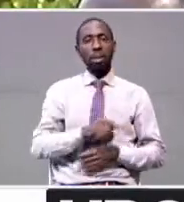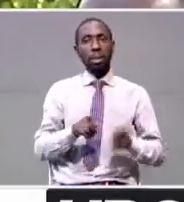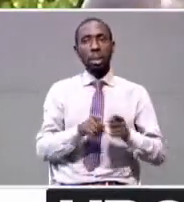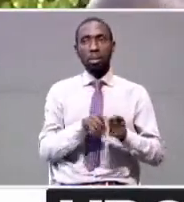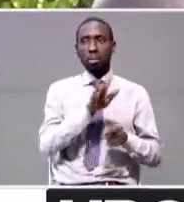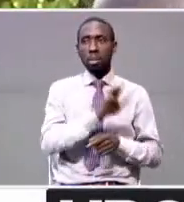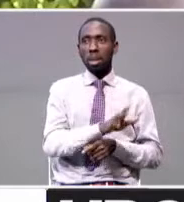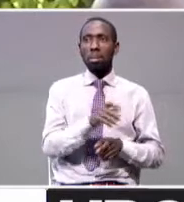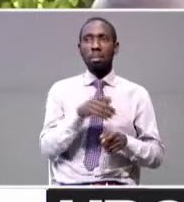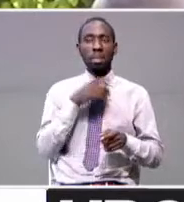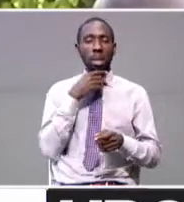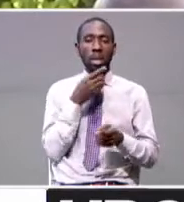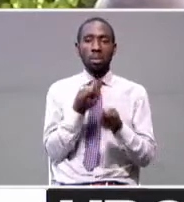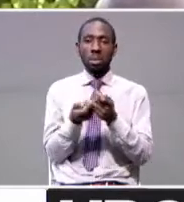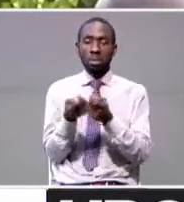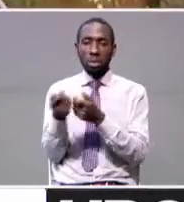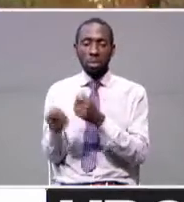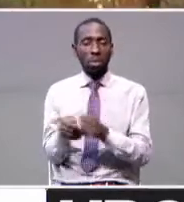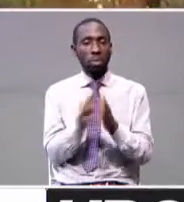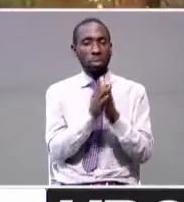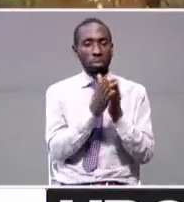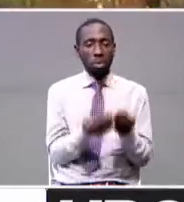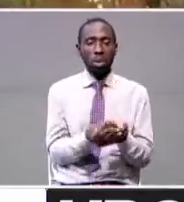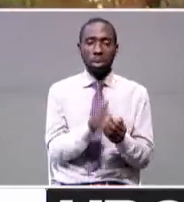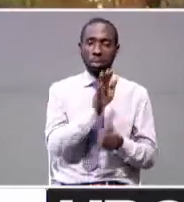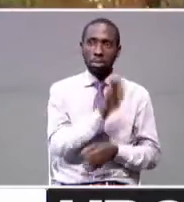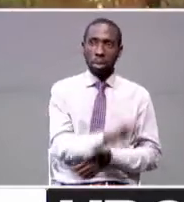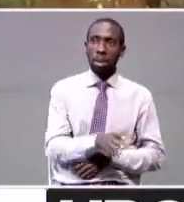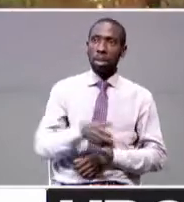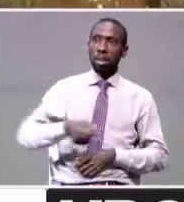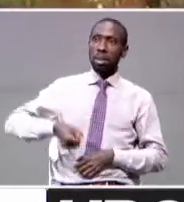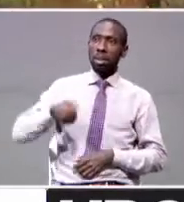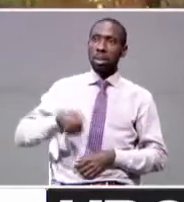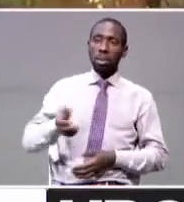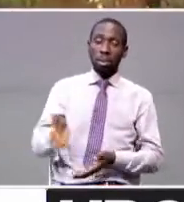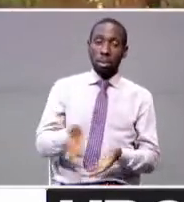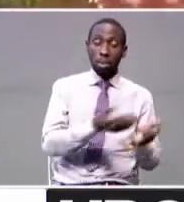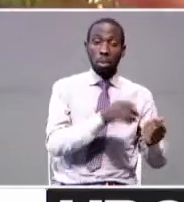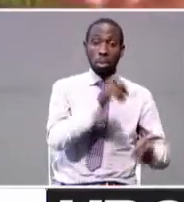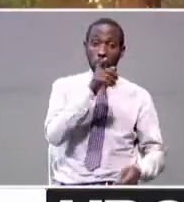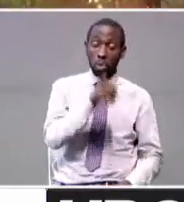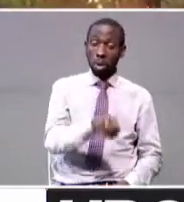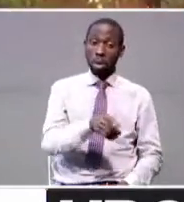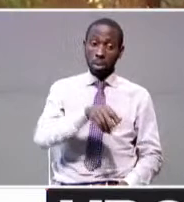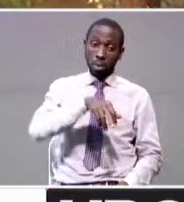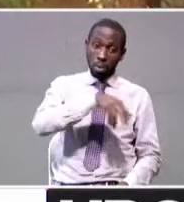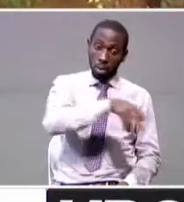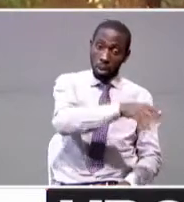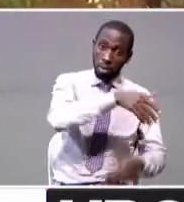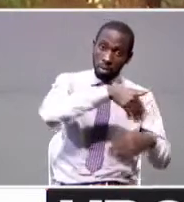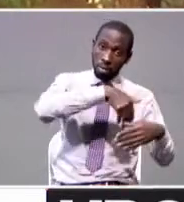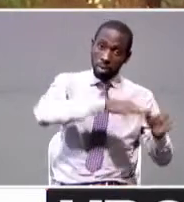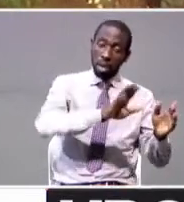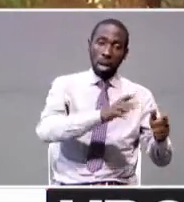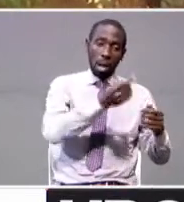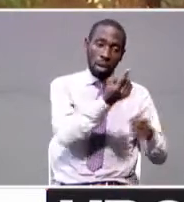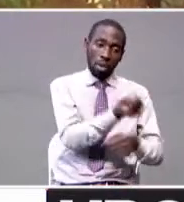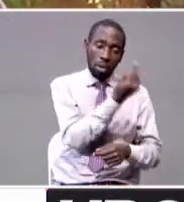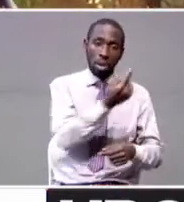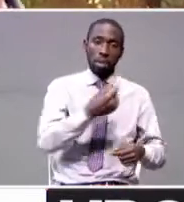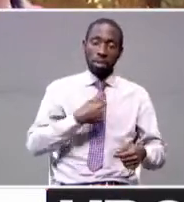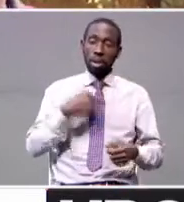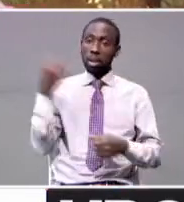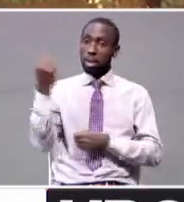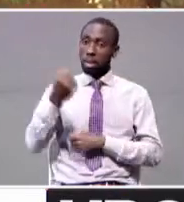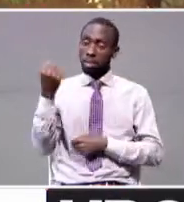batonotono n'ensawo yo n'ebitabo byo otambudde n'ogenda n'ekimanye nti ogenze wekka ffe DP